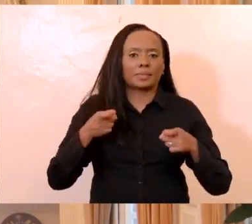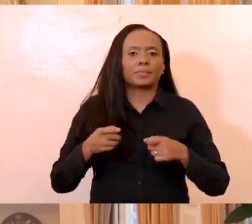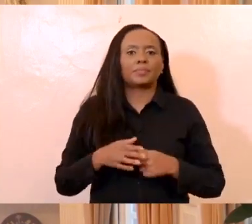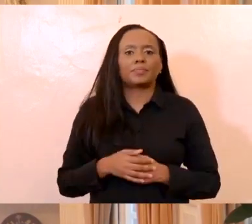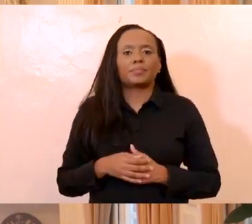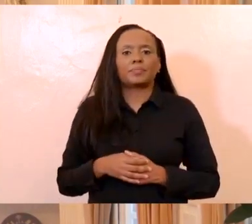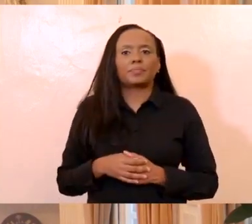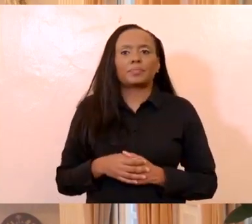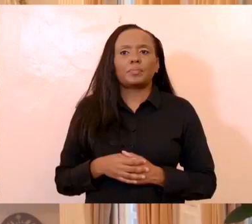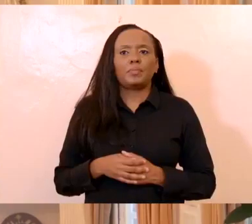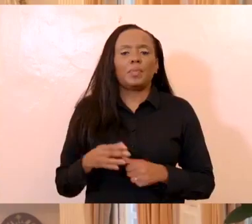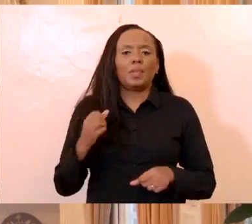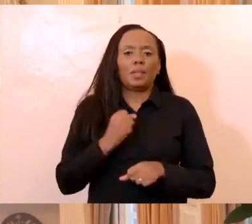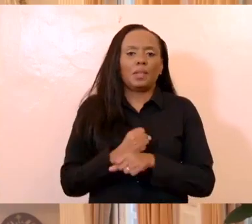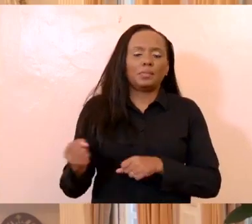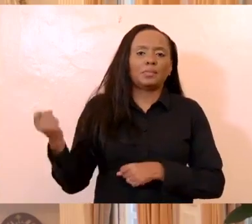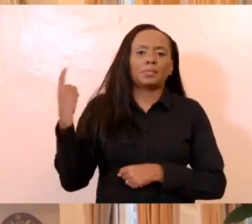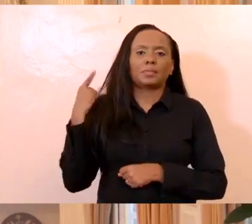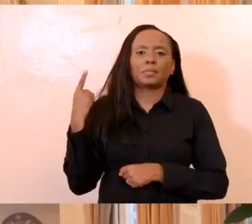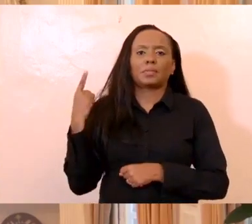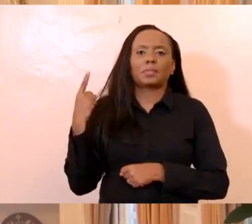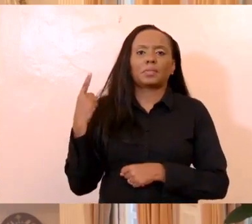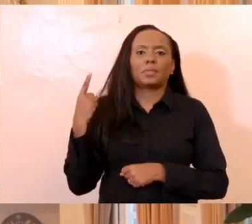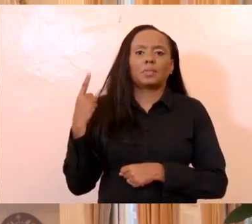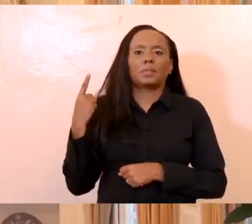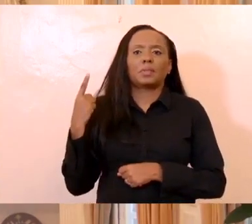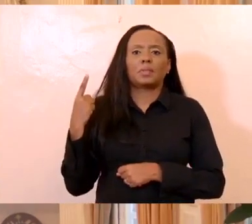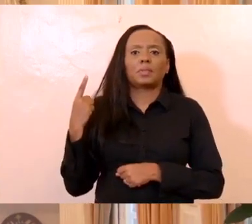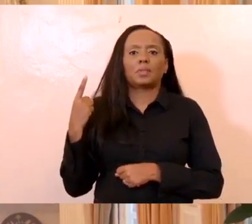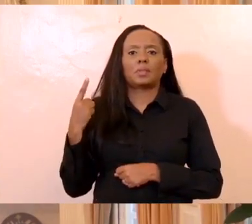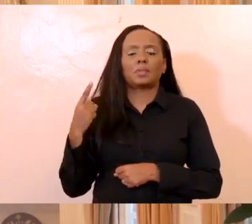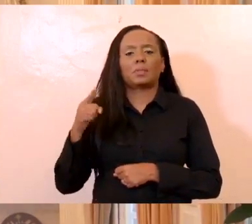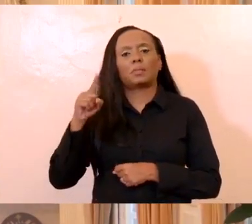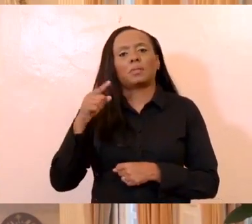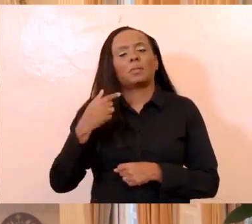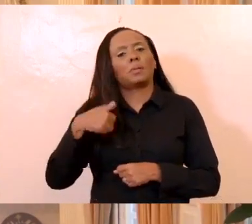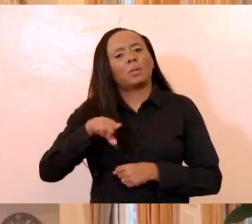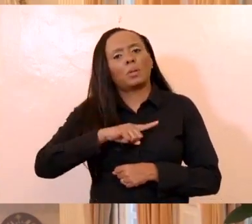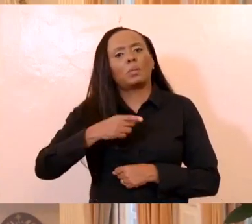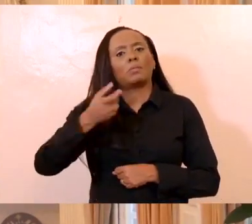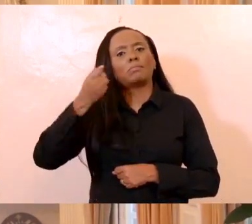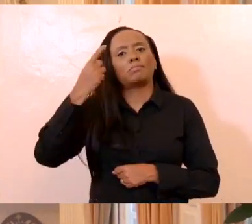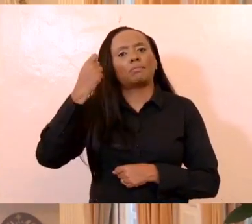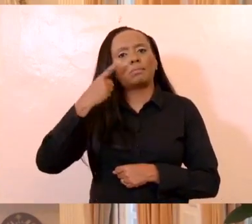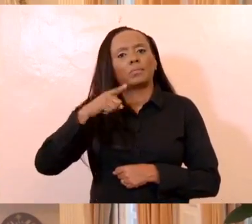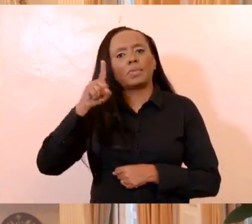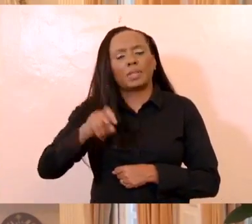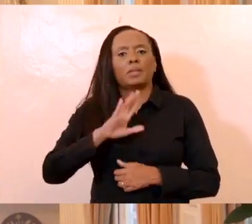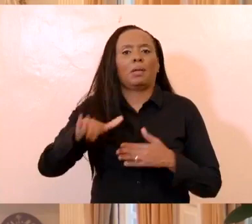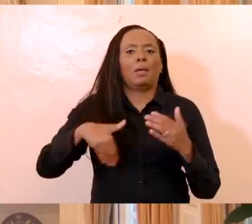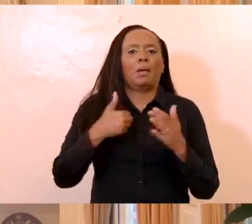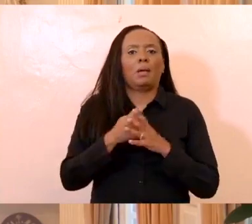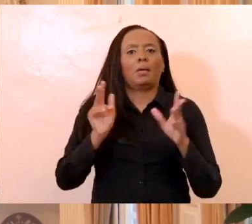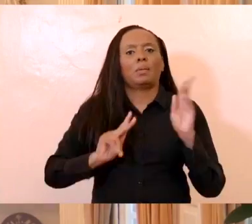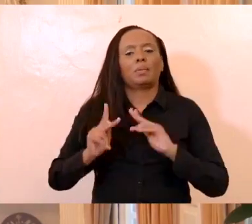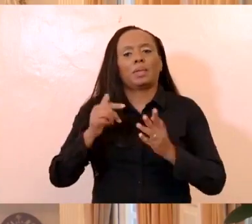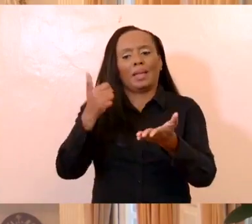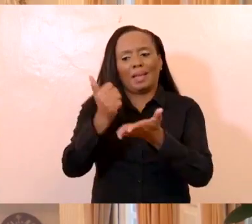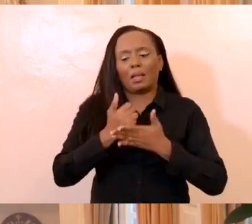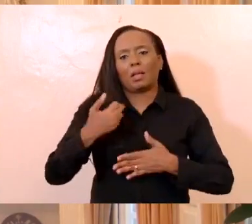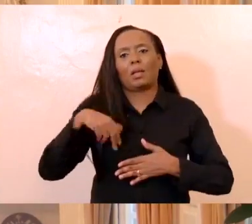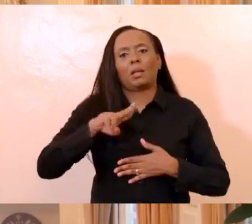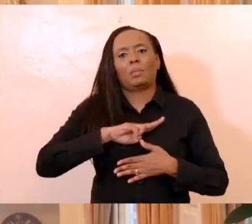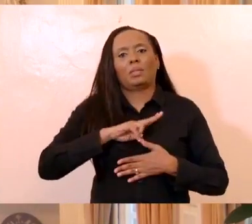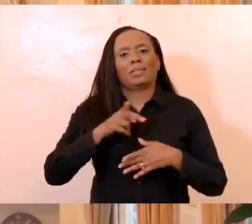out over a year ago by saying that it has to be an all-of-society approach in order to help us to be able to